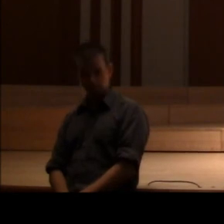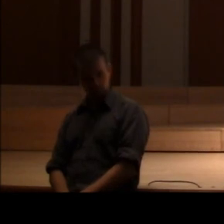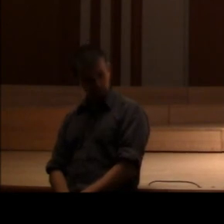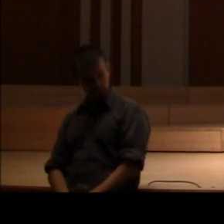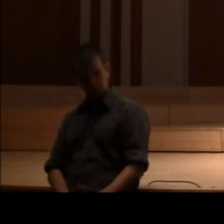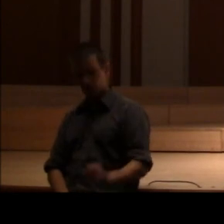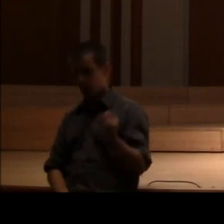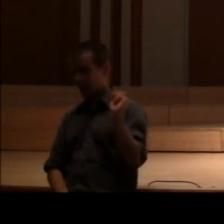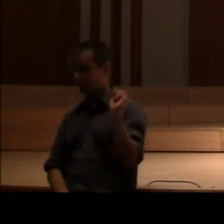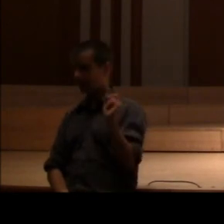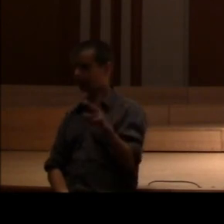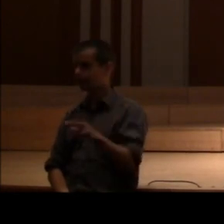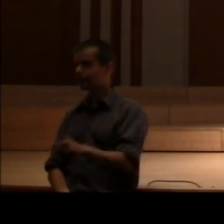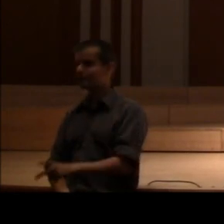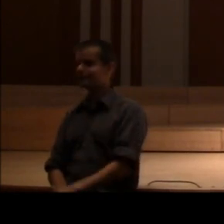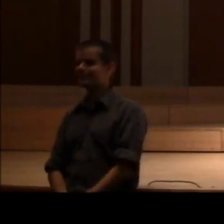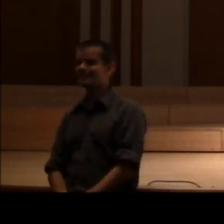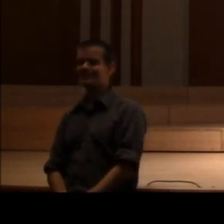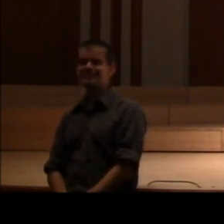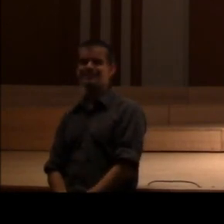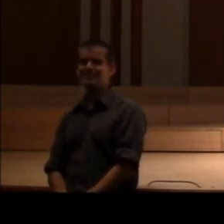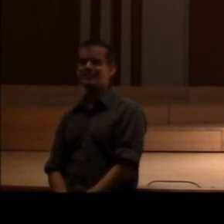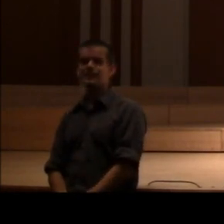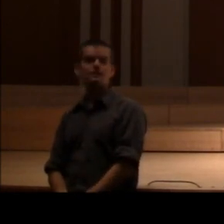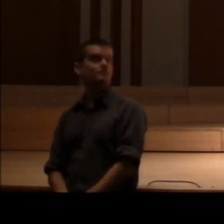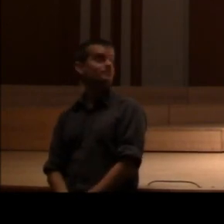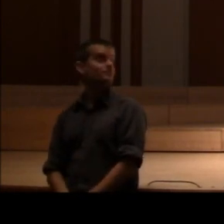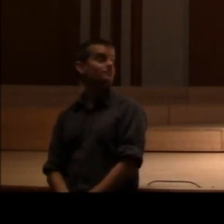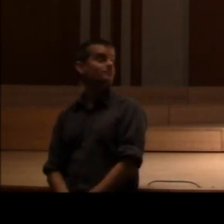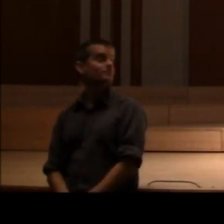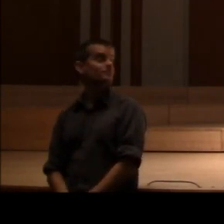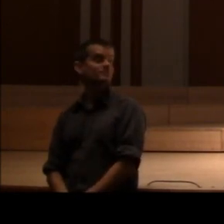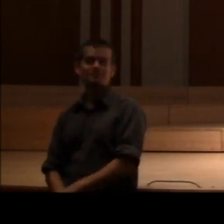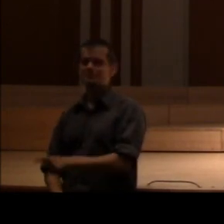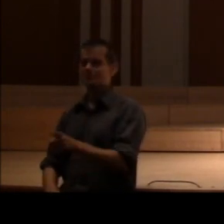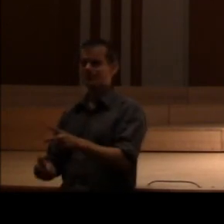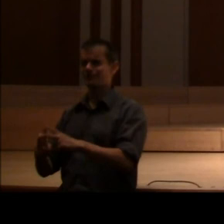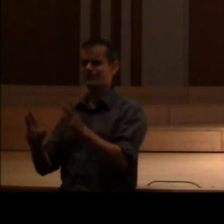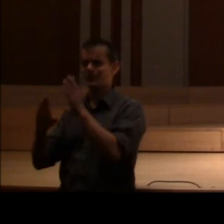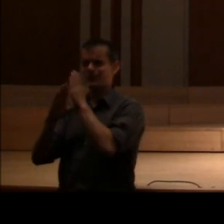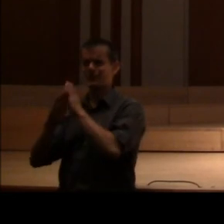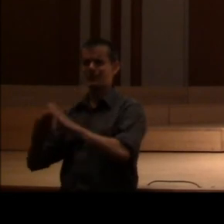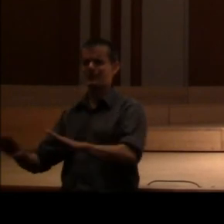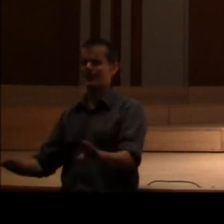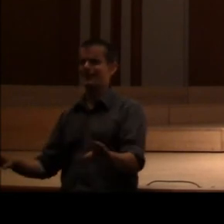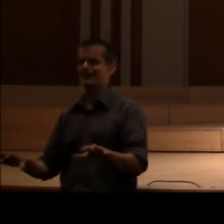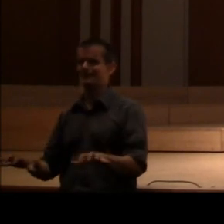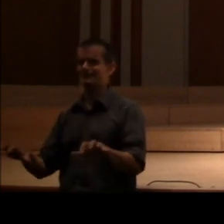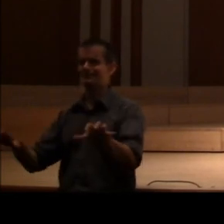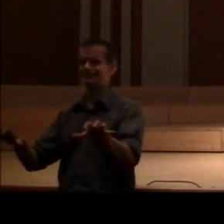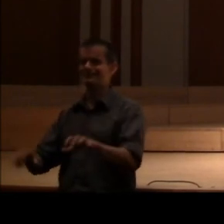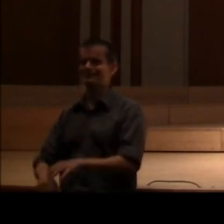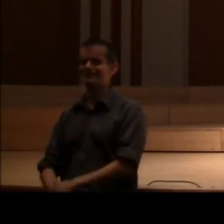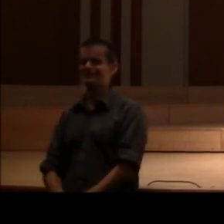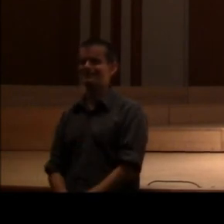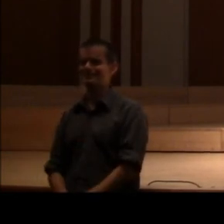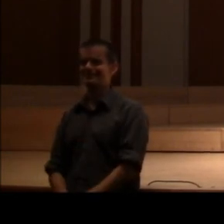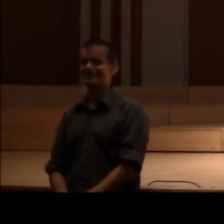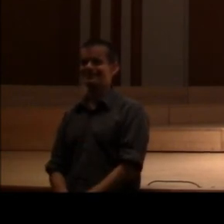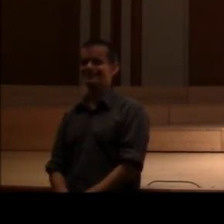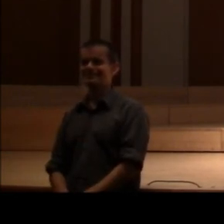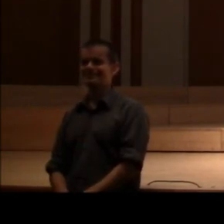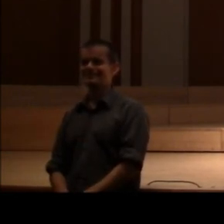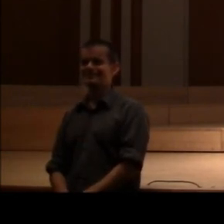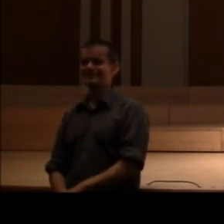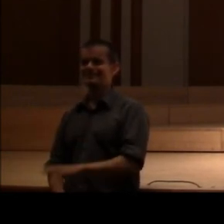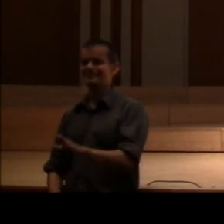Okay. So, you all are a very quiet bunch. I have to say, I'm really